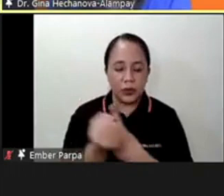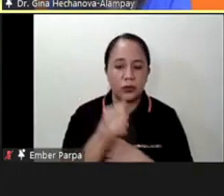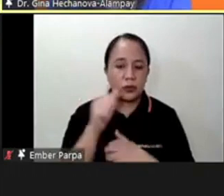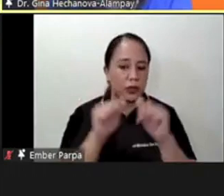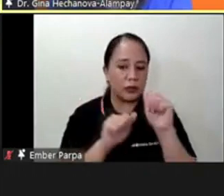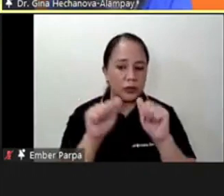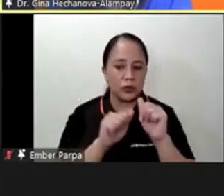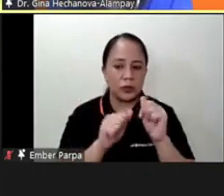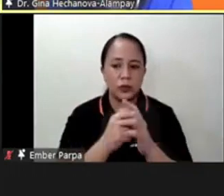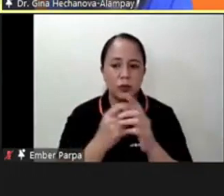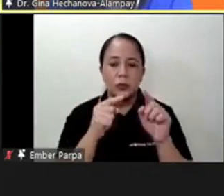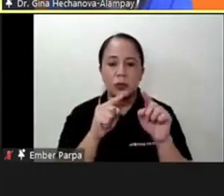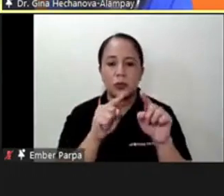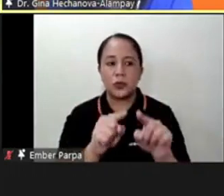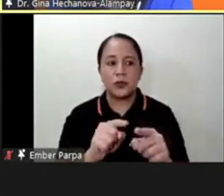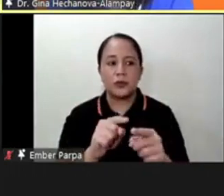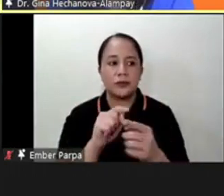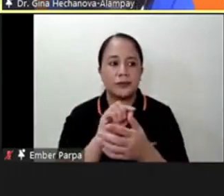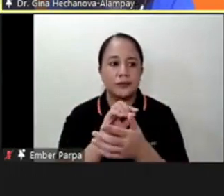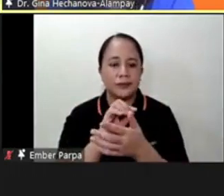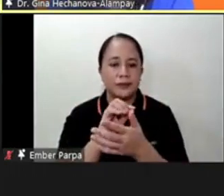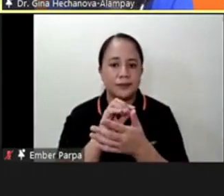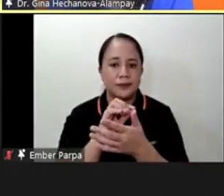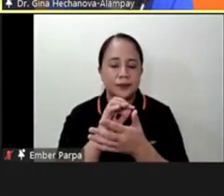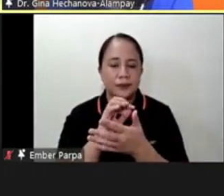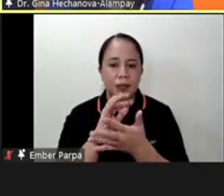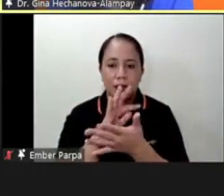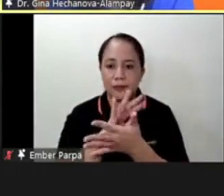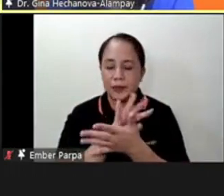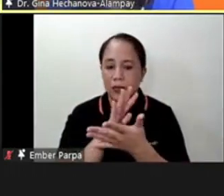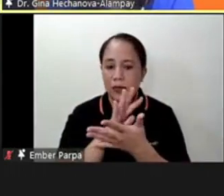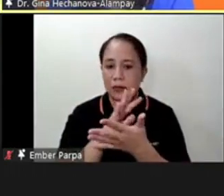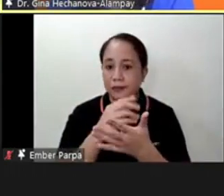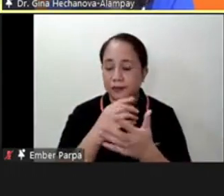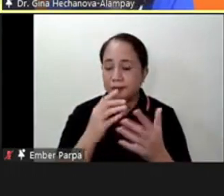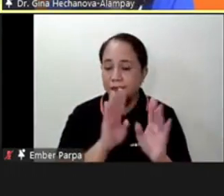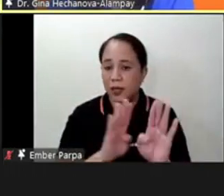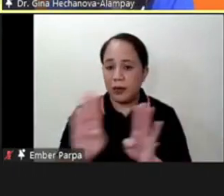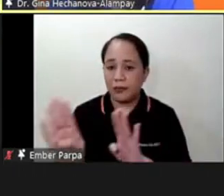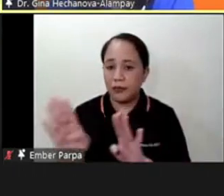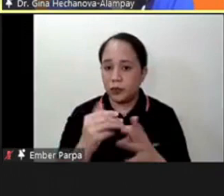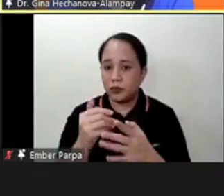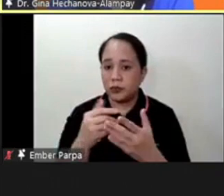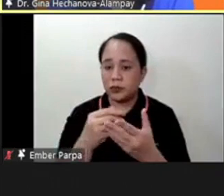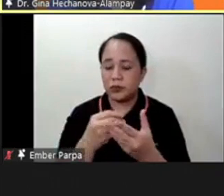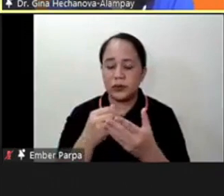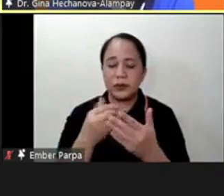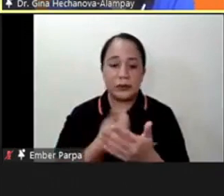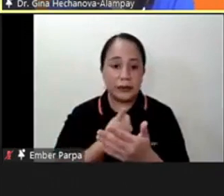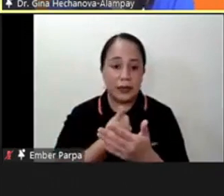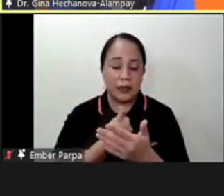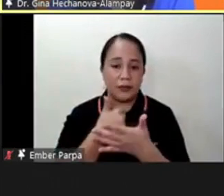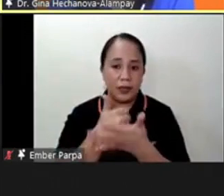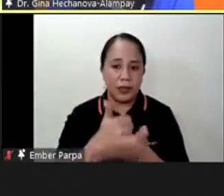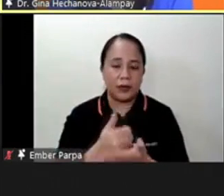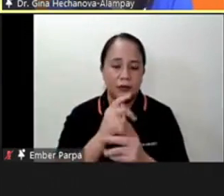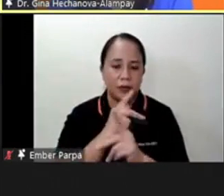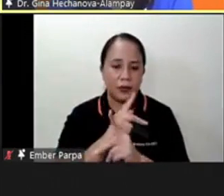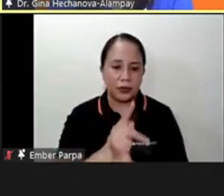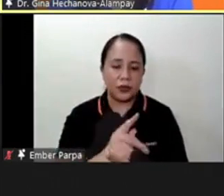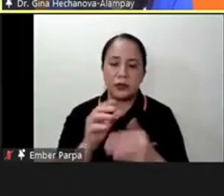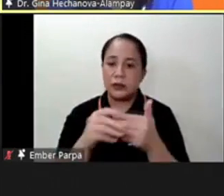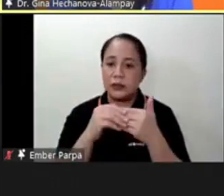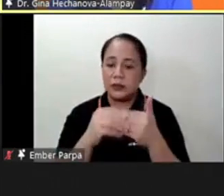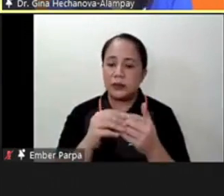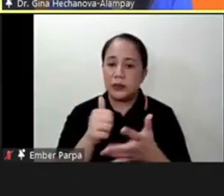own coping behaviors. And it also provides access to self-help interventions, like a resilient